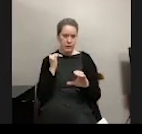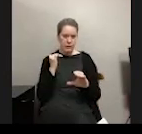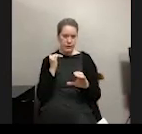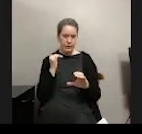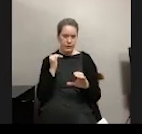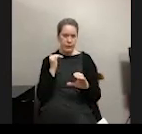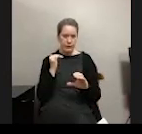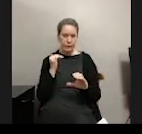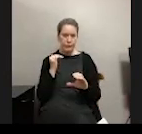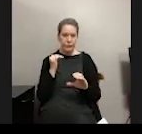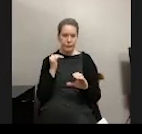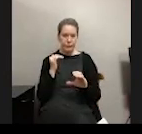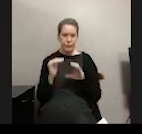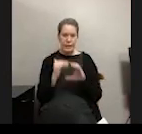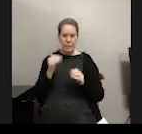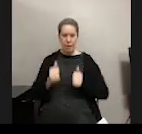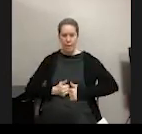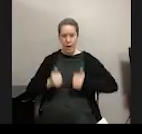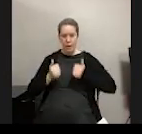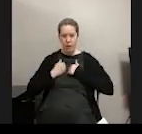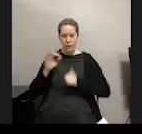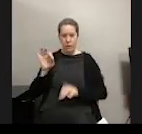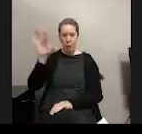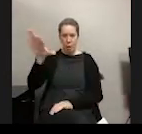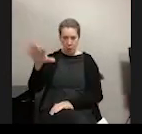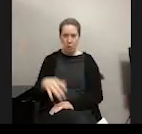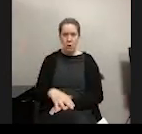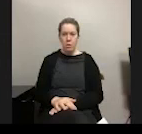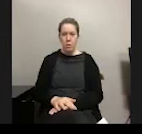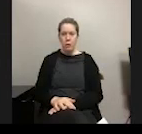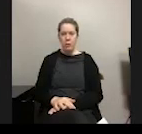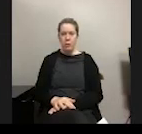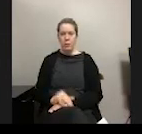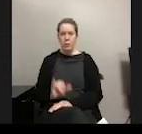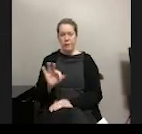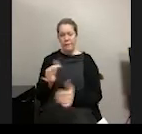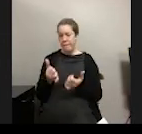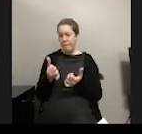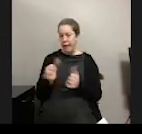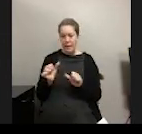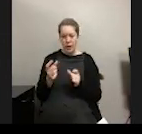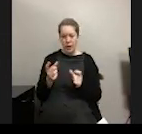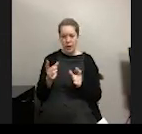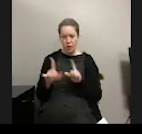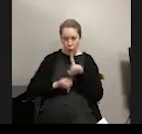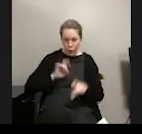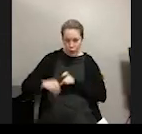kais_padamshi@workmanarts.com. If you have any other questions about the panels themselves or any of the other